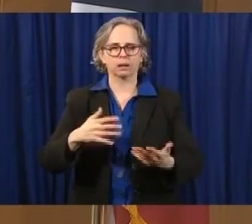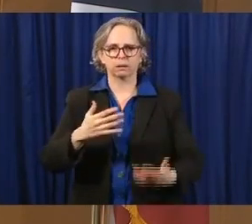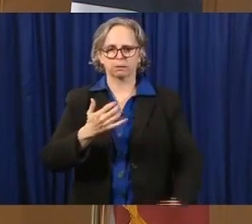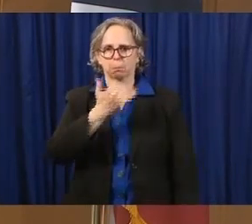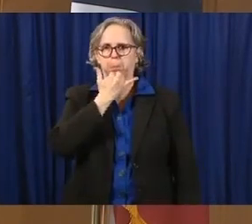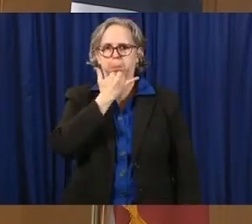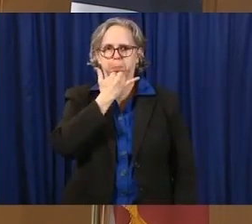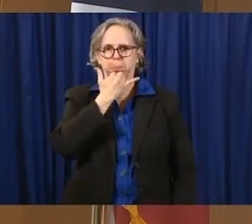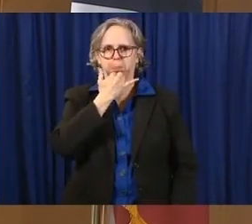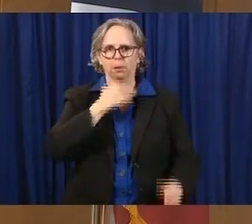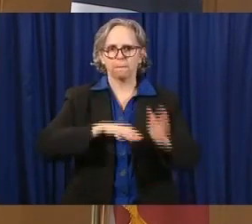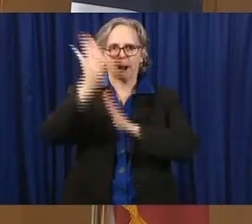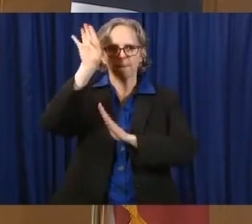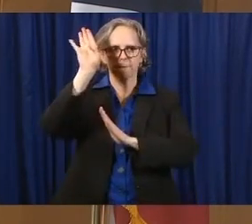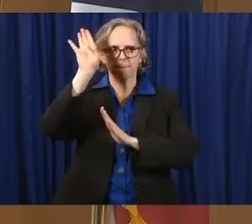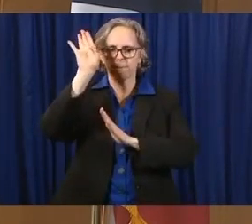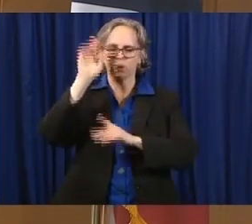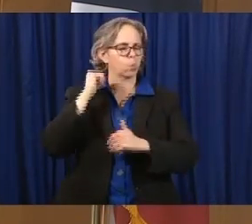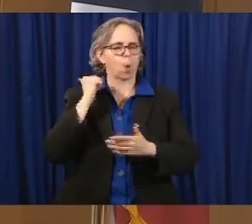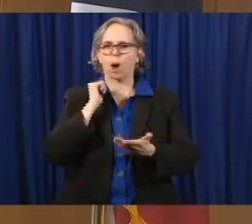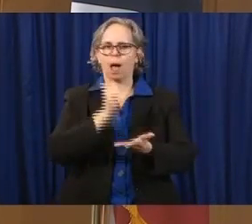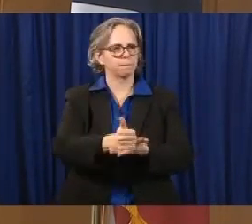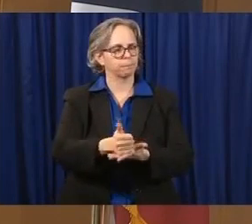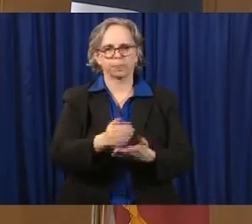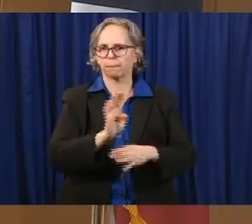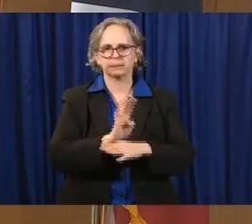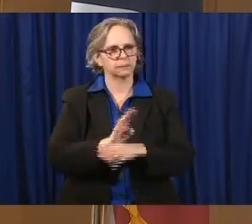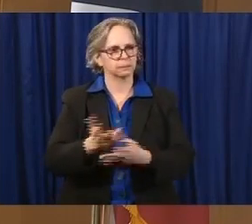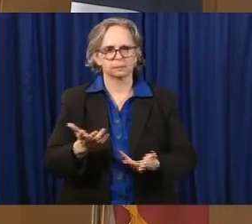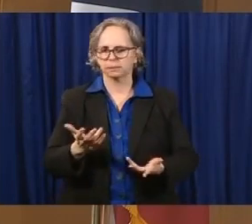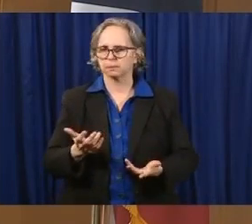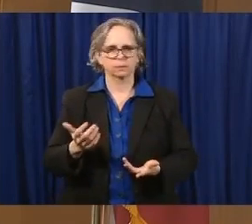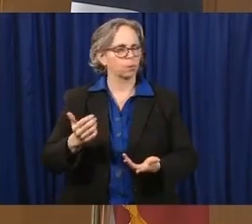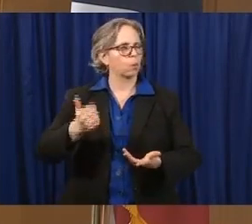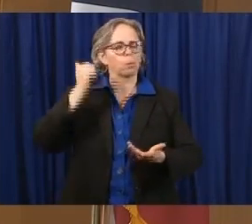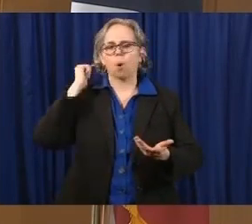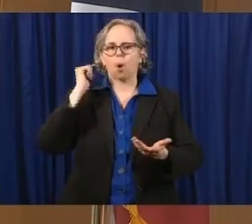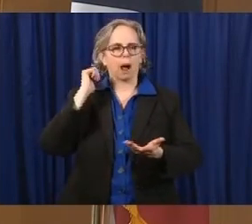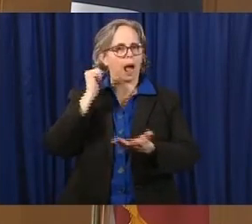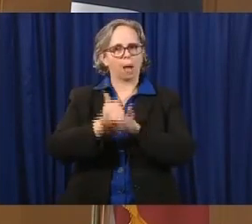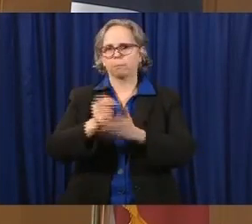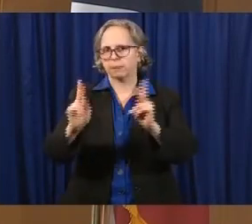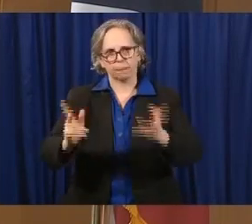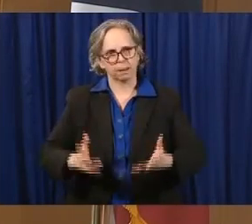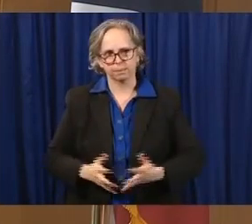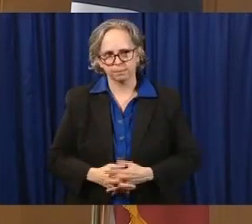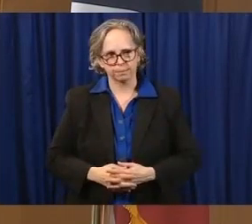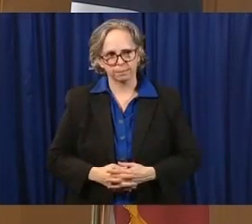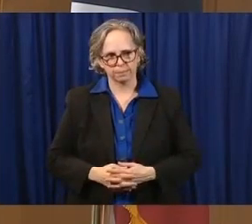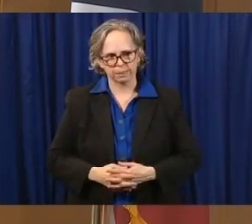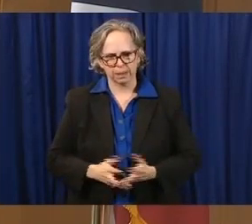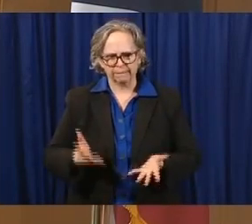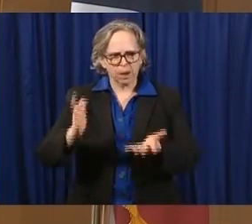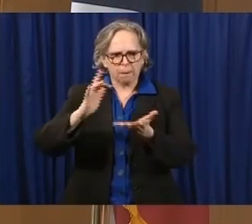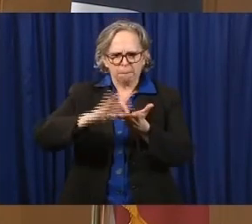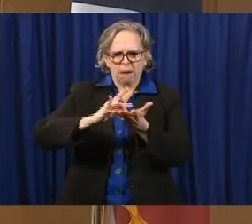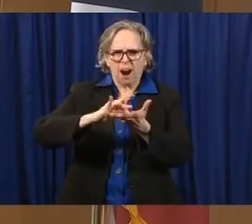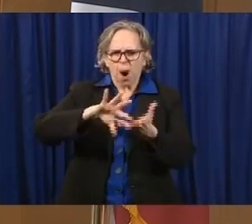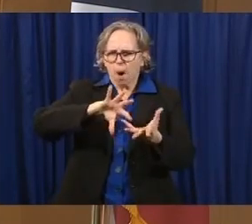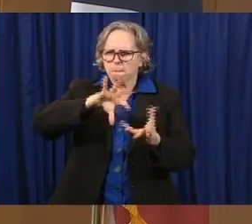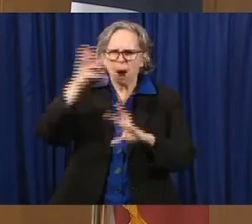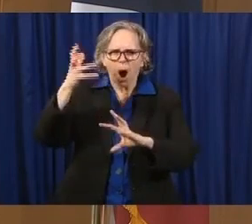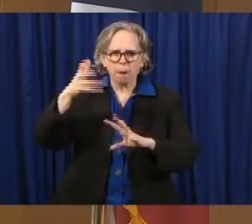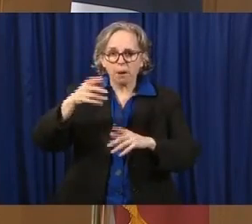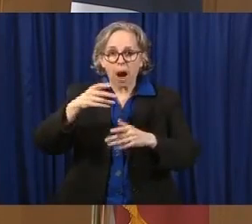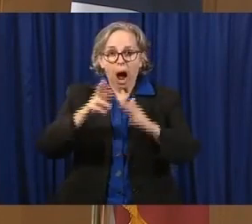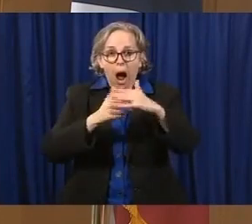going to have a medical mess. At the same time, we're going to continue to have a mess